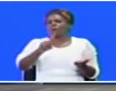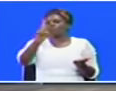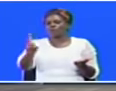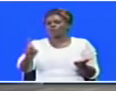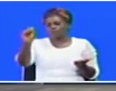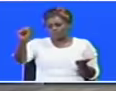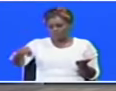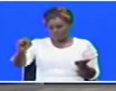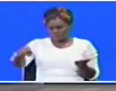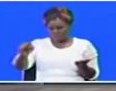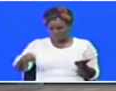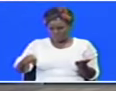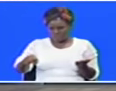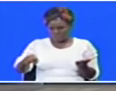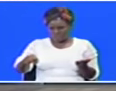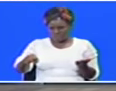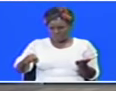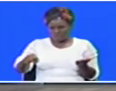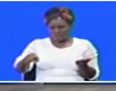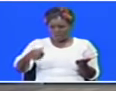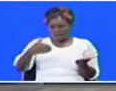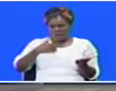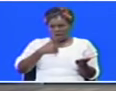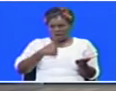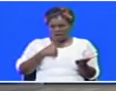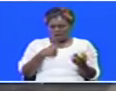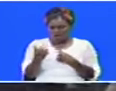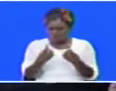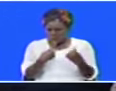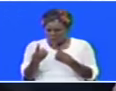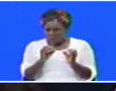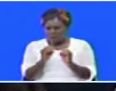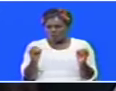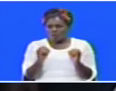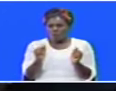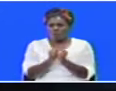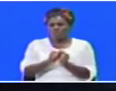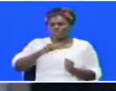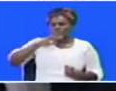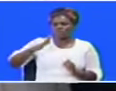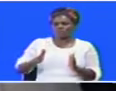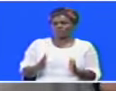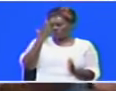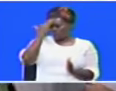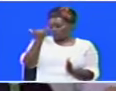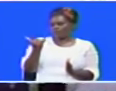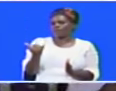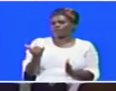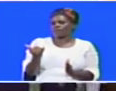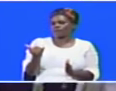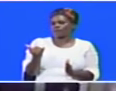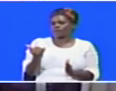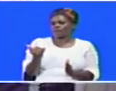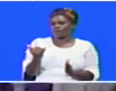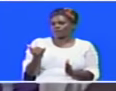Yes, Linda, and that informs why we'll not be having a sit-down with the Deputy Speaker, Dr. Joyce Laboso, for the simple reason that